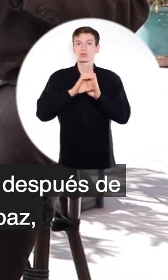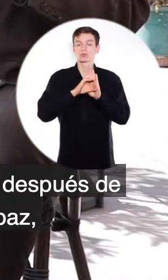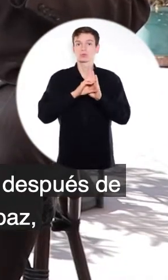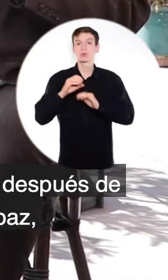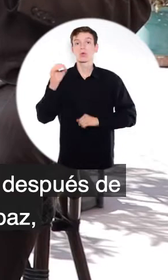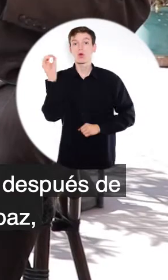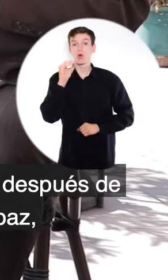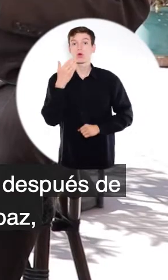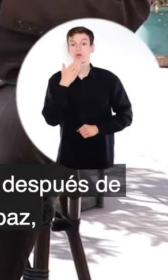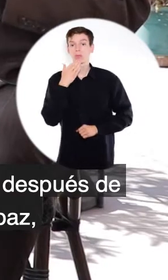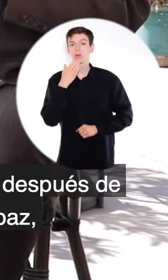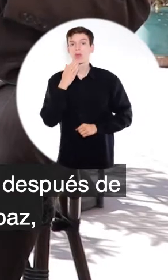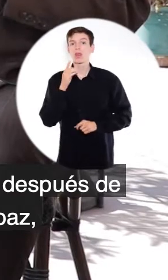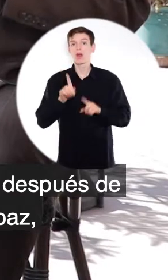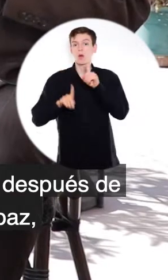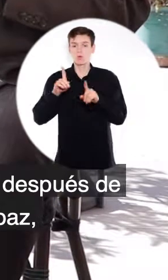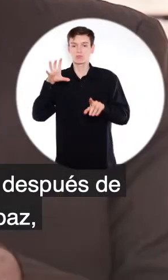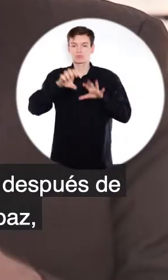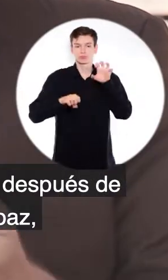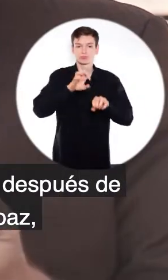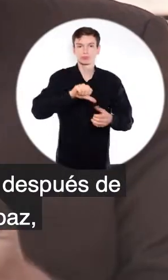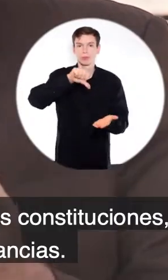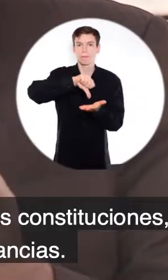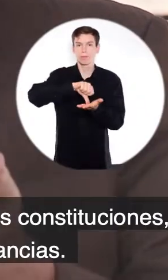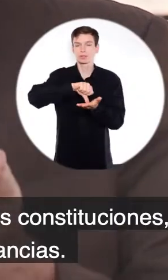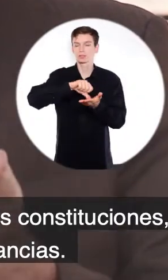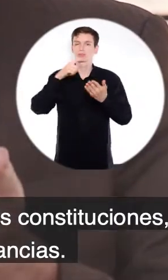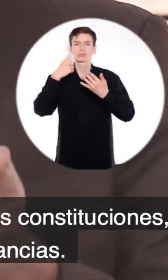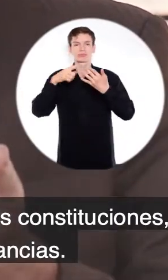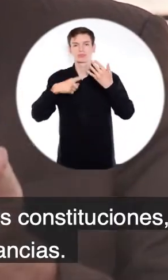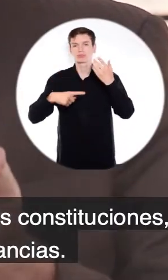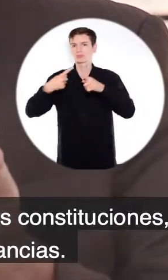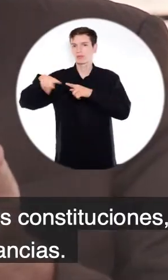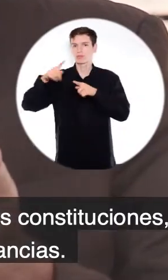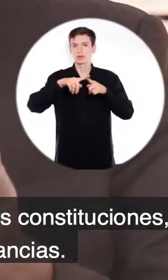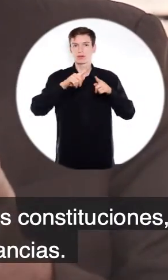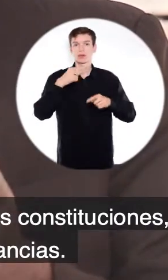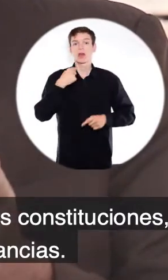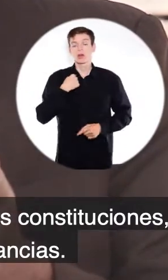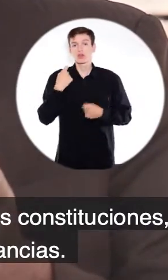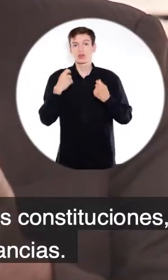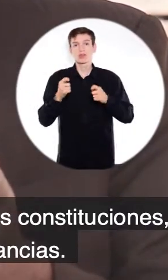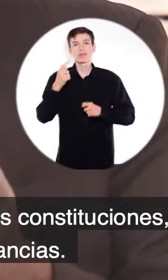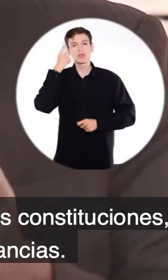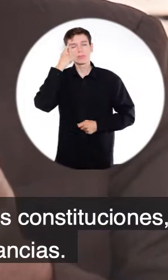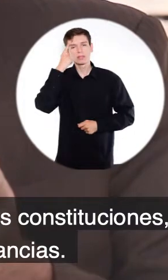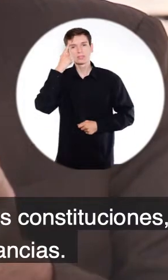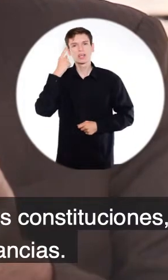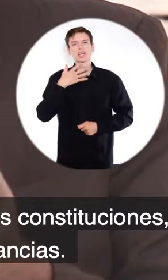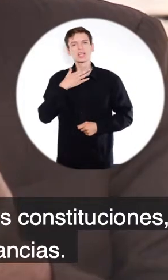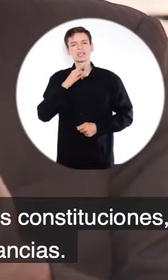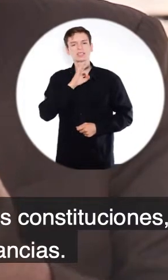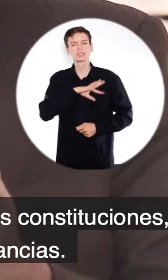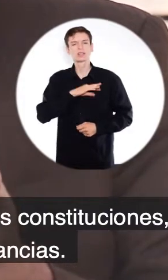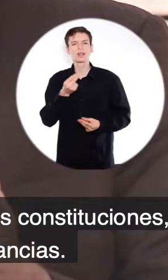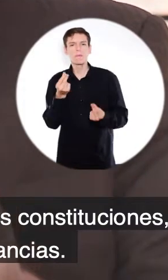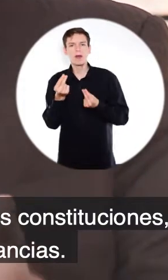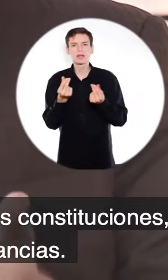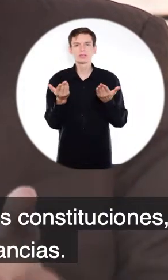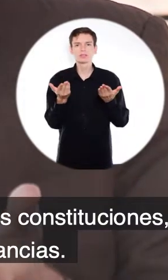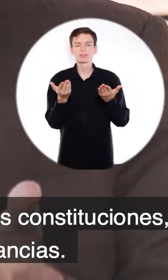a really full civil war. Sometimes there are very just small technical reforms that produce new